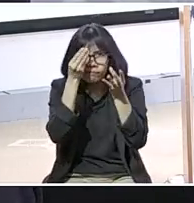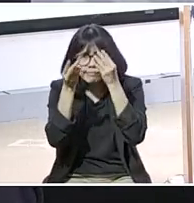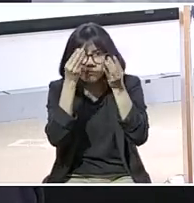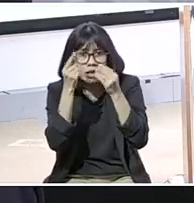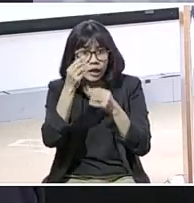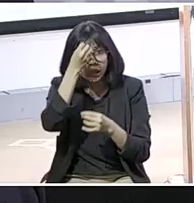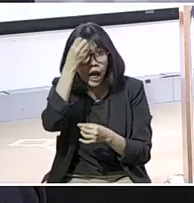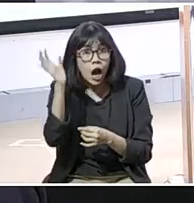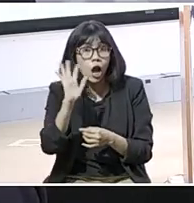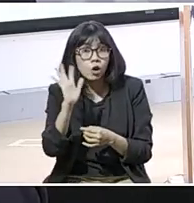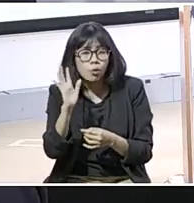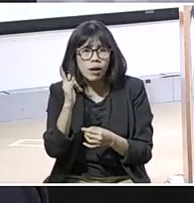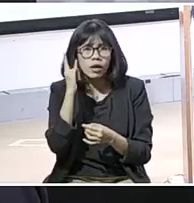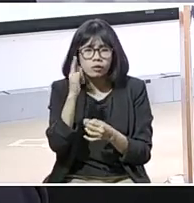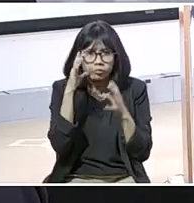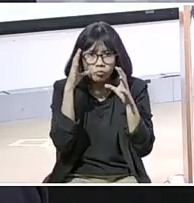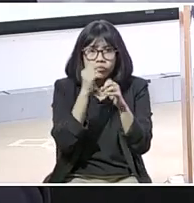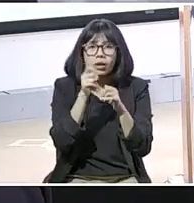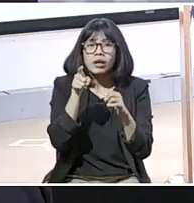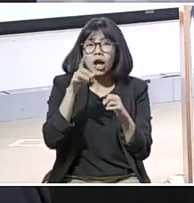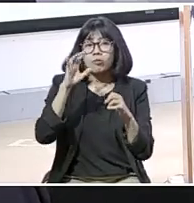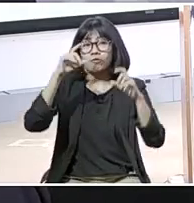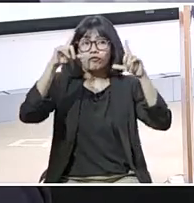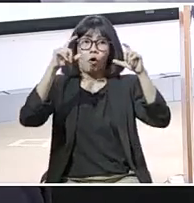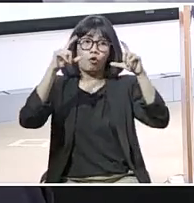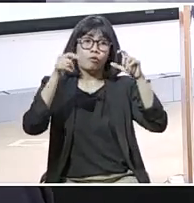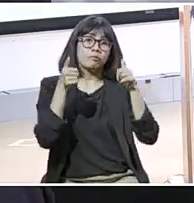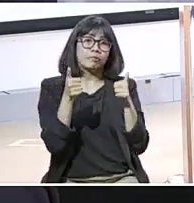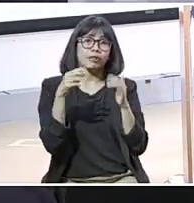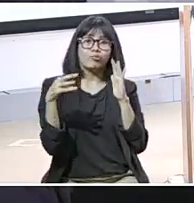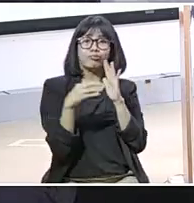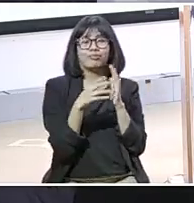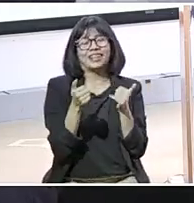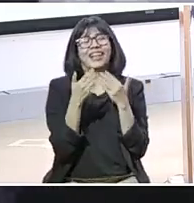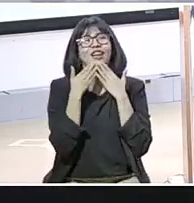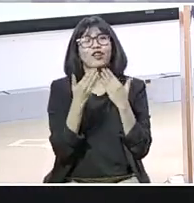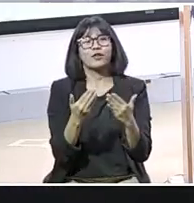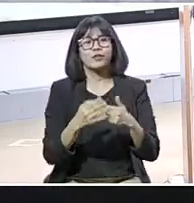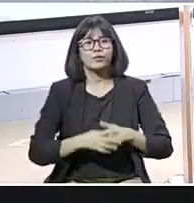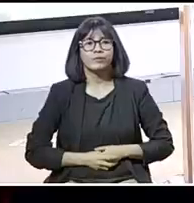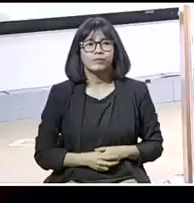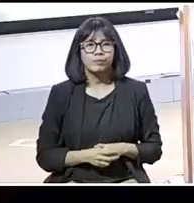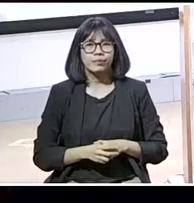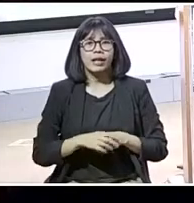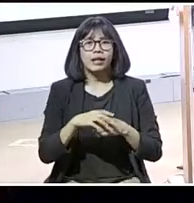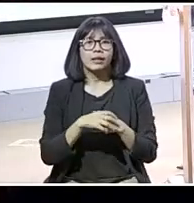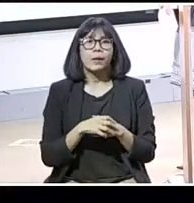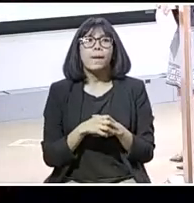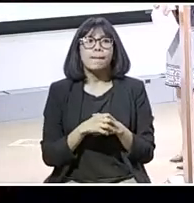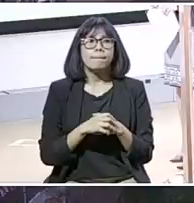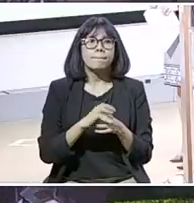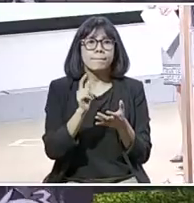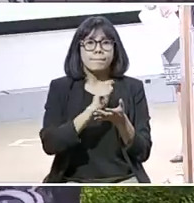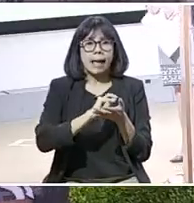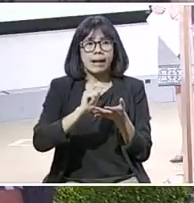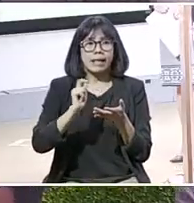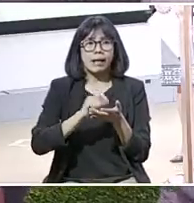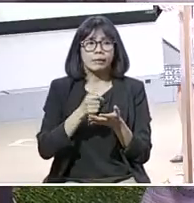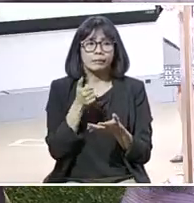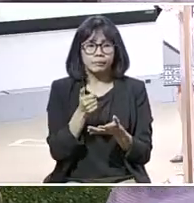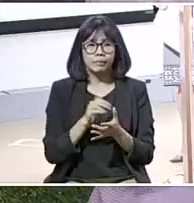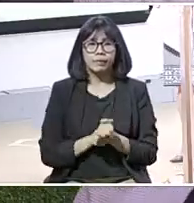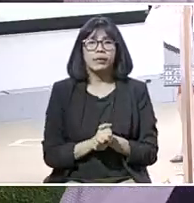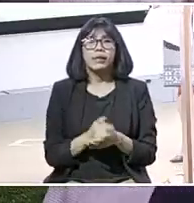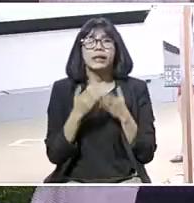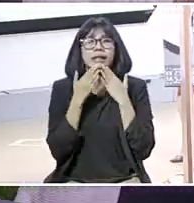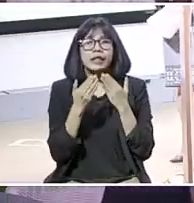don't forget to stick around for an autograph. Terima kasih. Thank you. With that, Bu Kamil, please